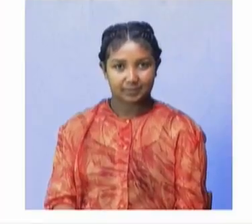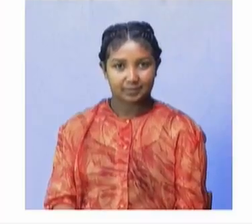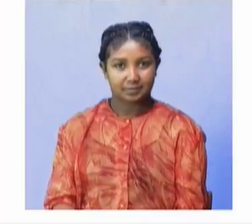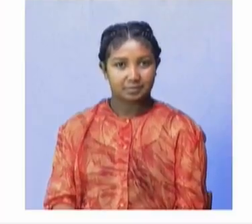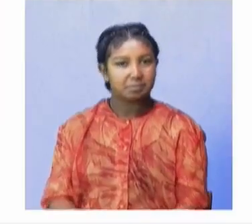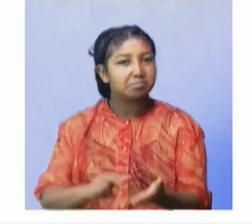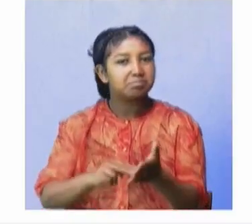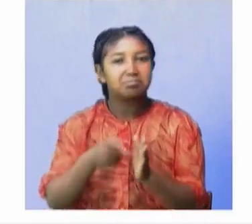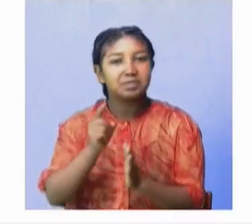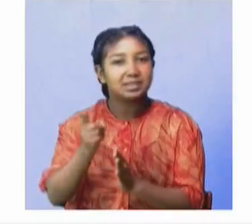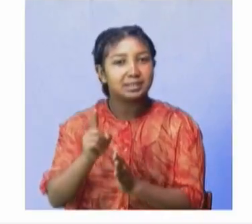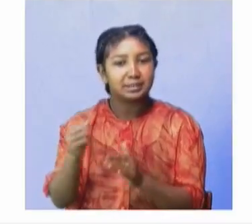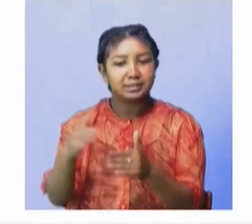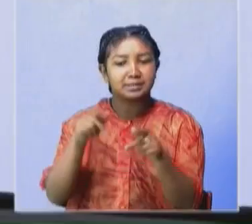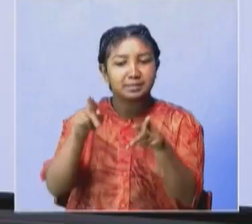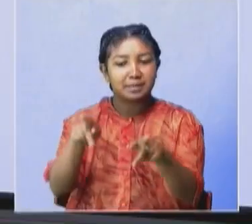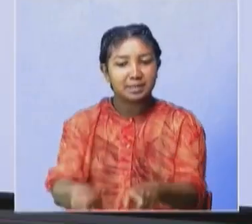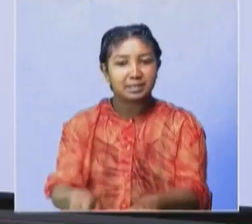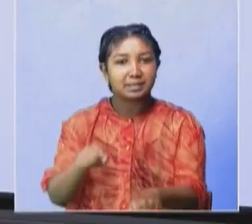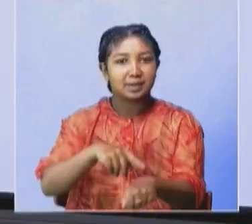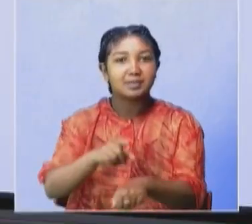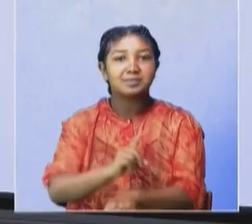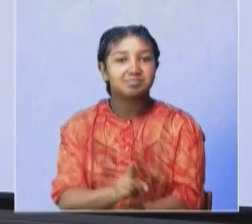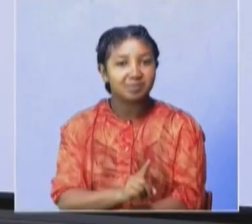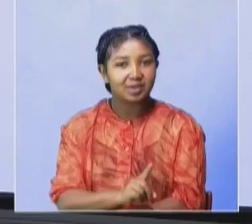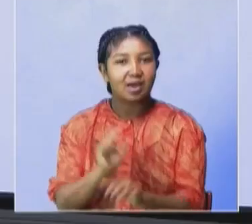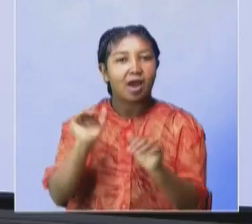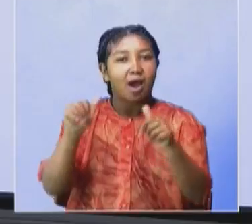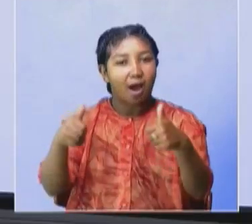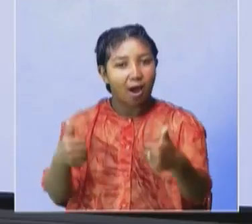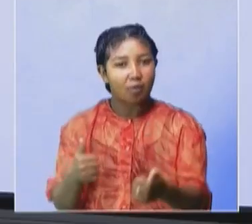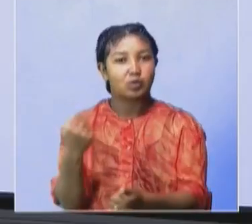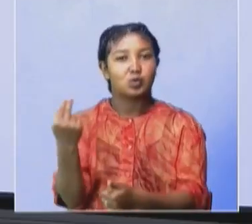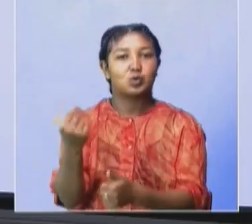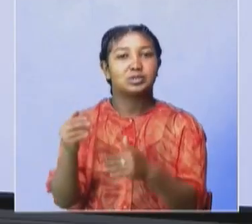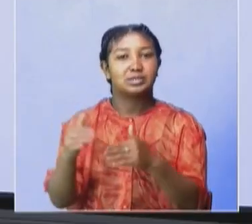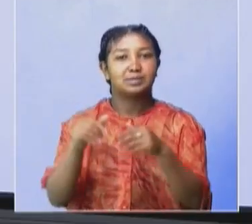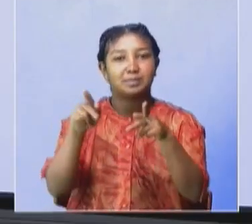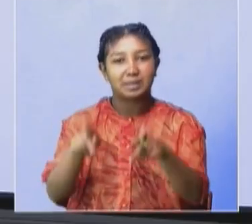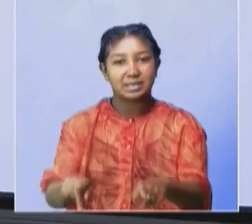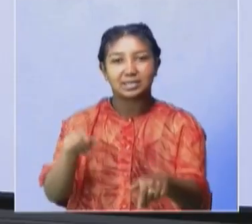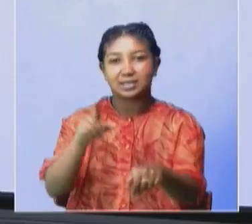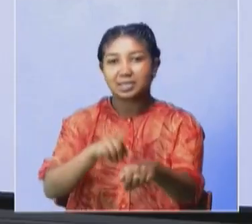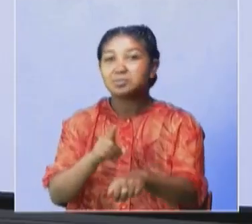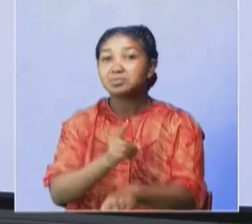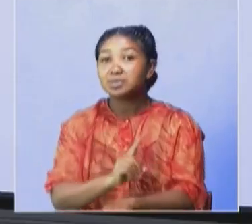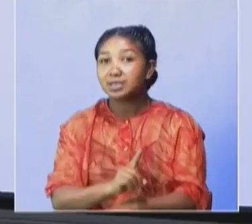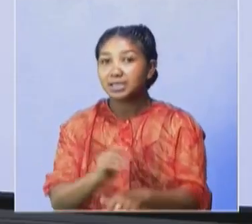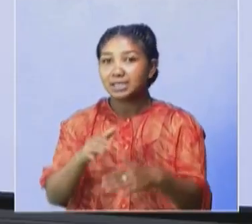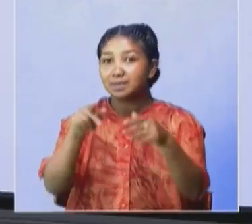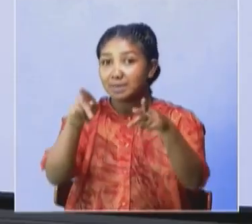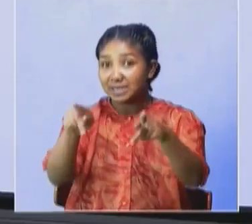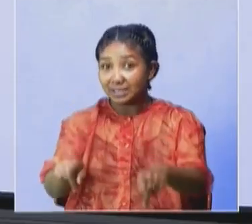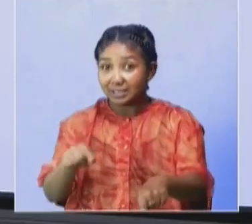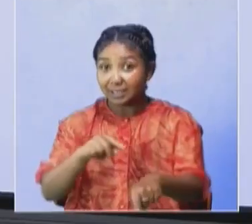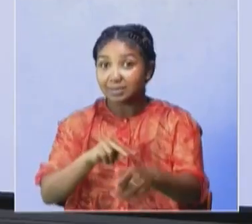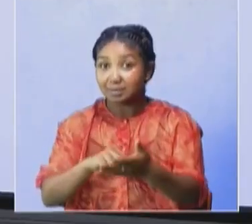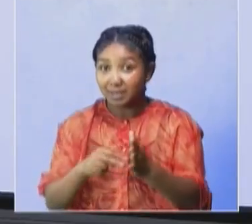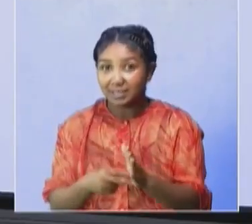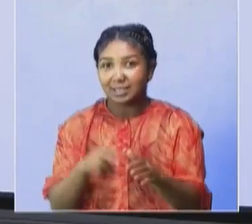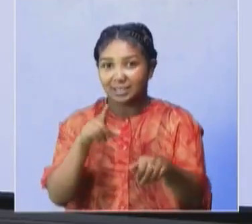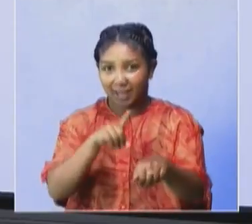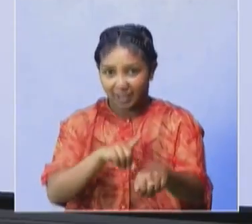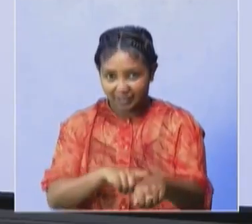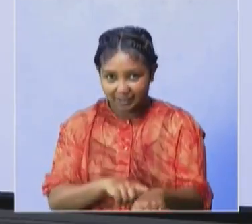What we said about simple present tense and how can we use simple present tense. Simple present tense, that is a